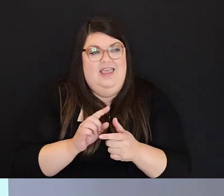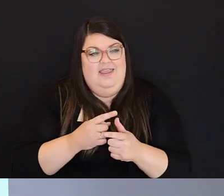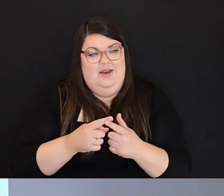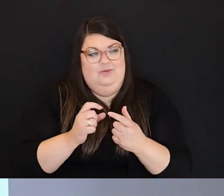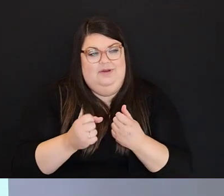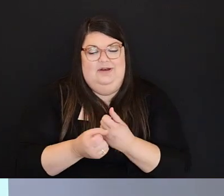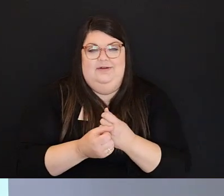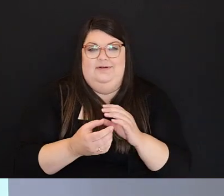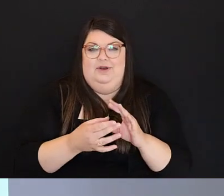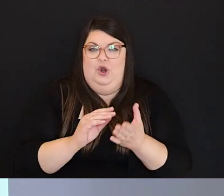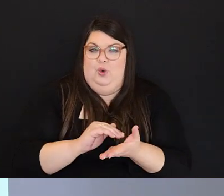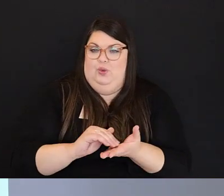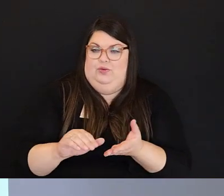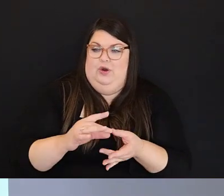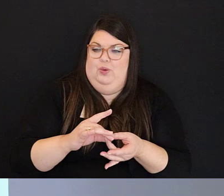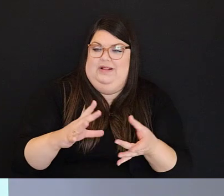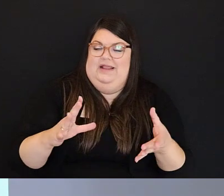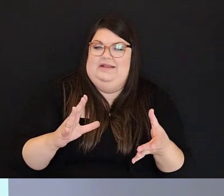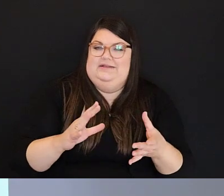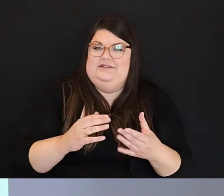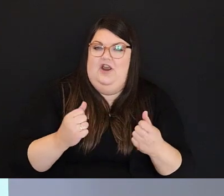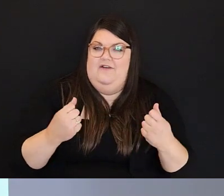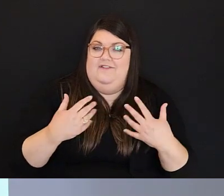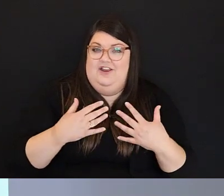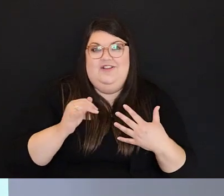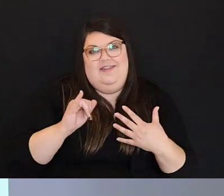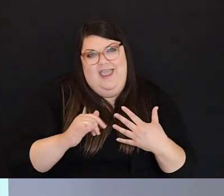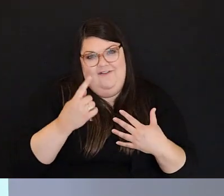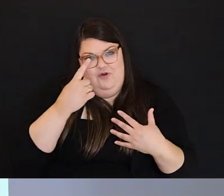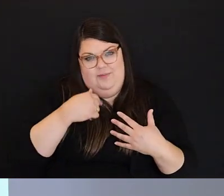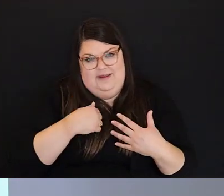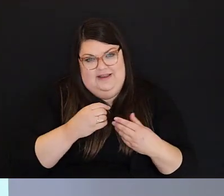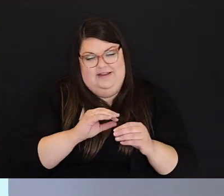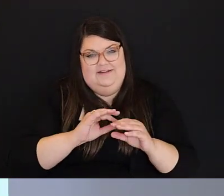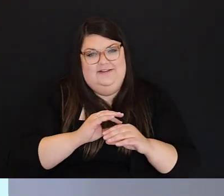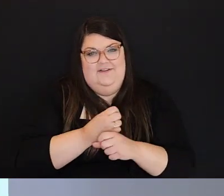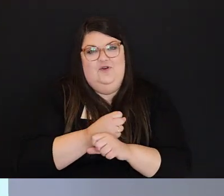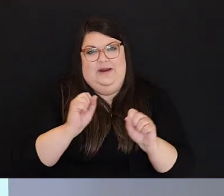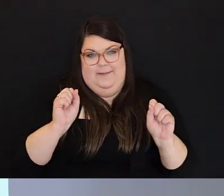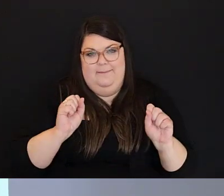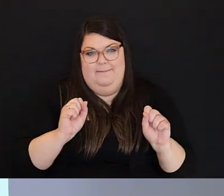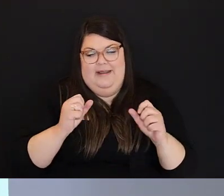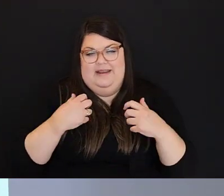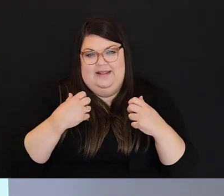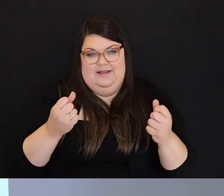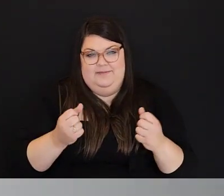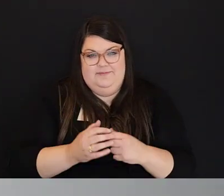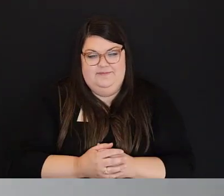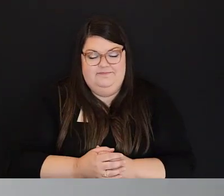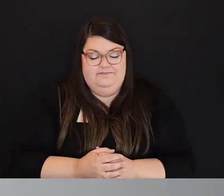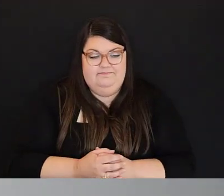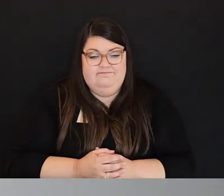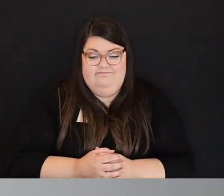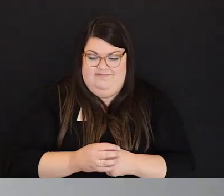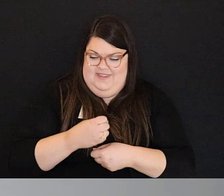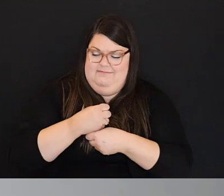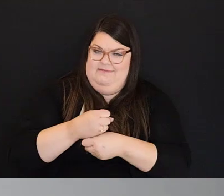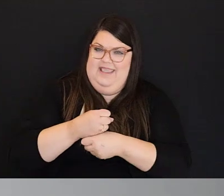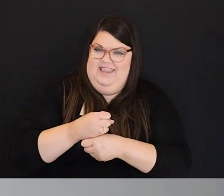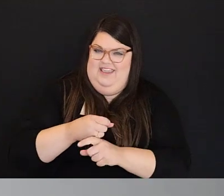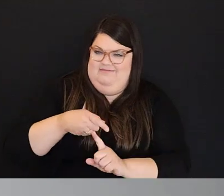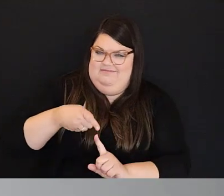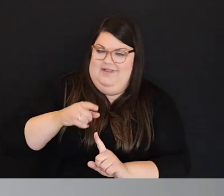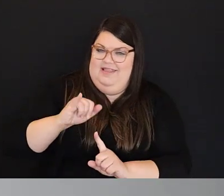release our fears, right? Because that for me is like freedom, and that for me is healing. And the making is